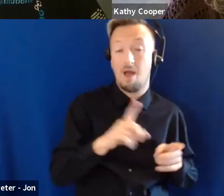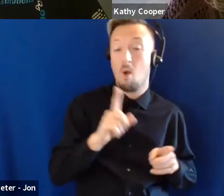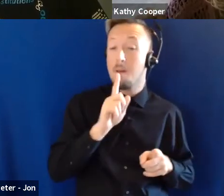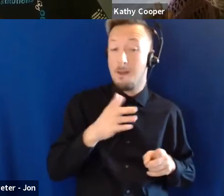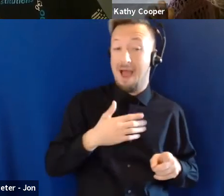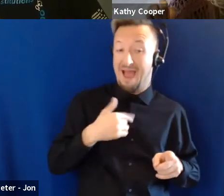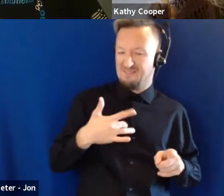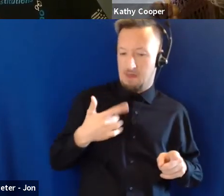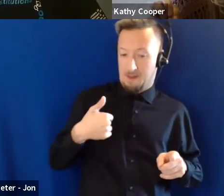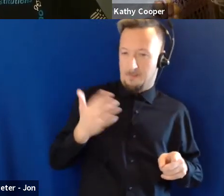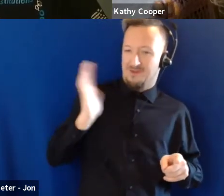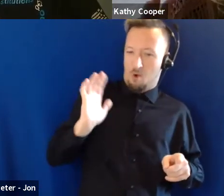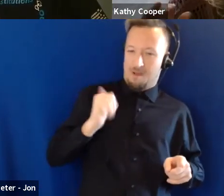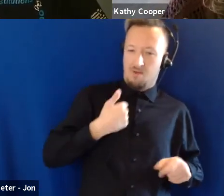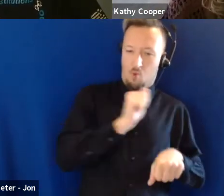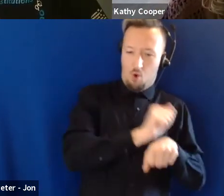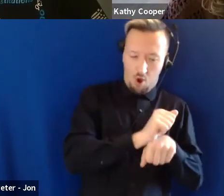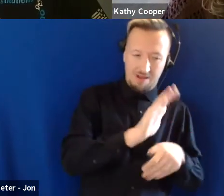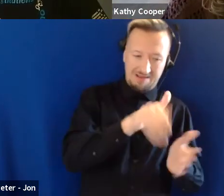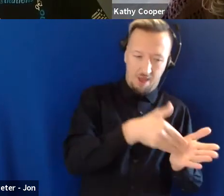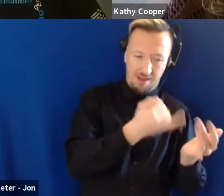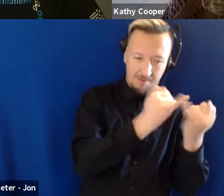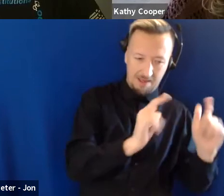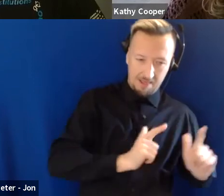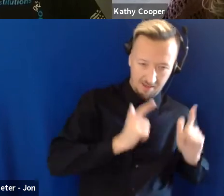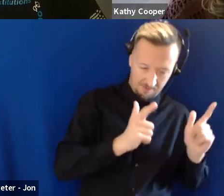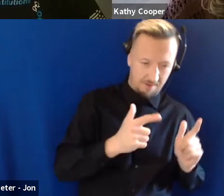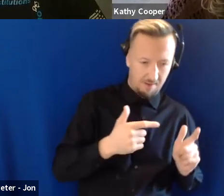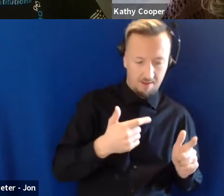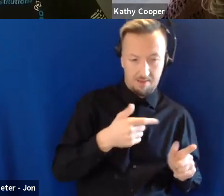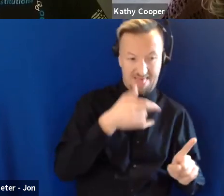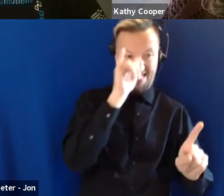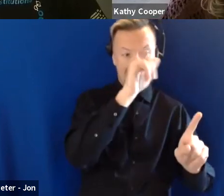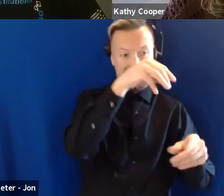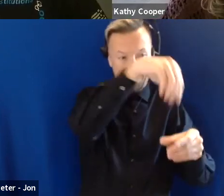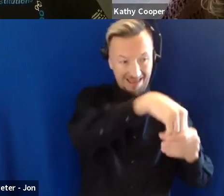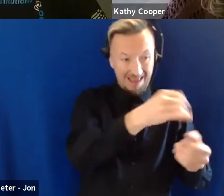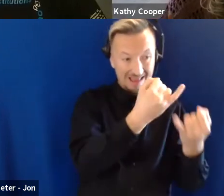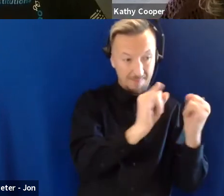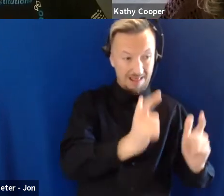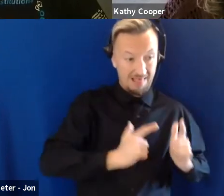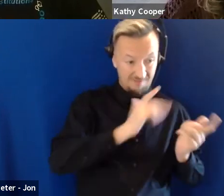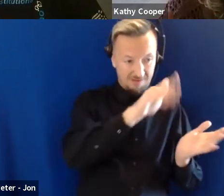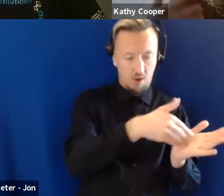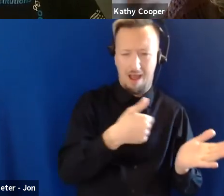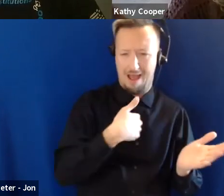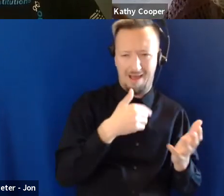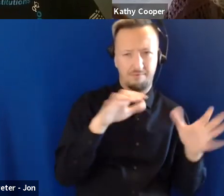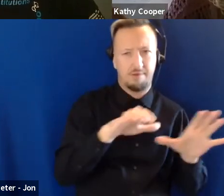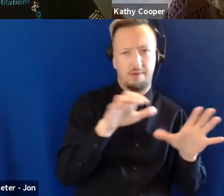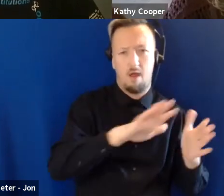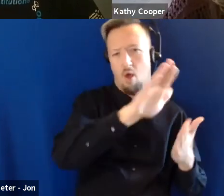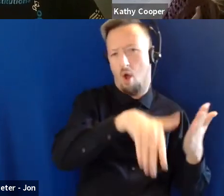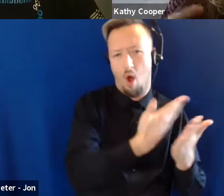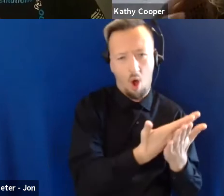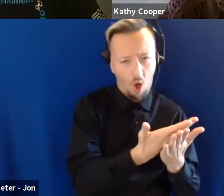Living. I have done almost every single job you can do at a Center for Independent Living. And I've dealt with home and